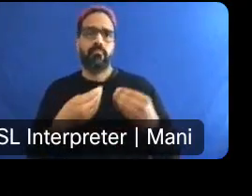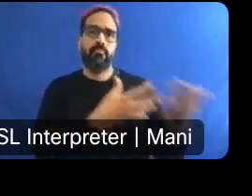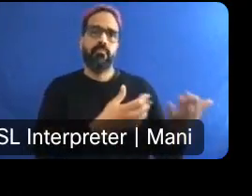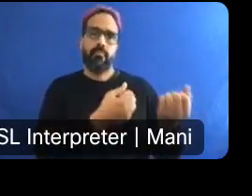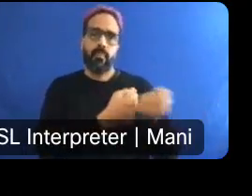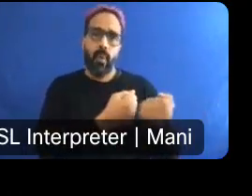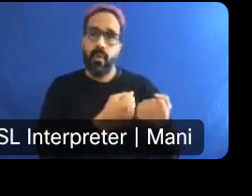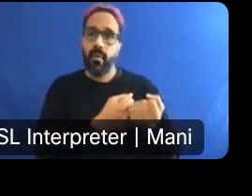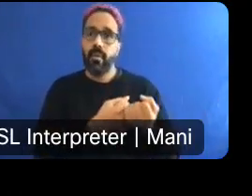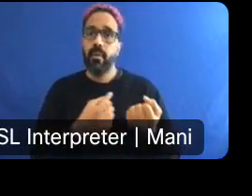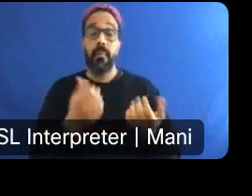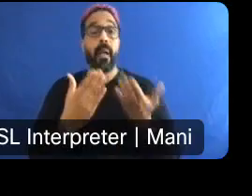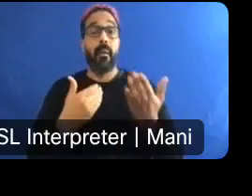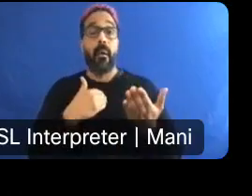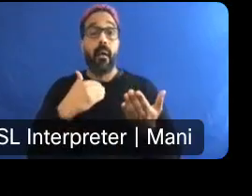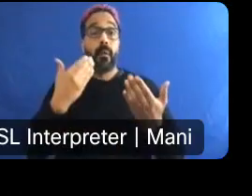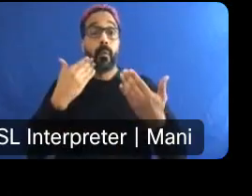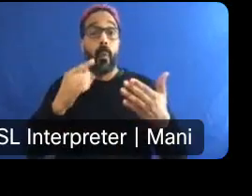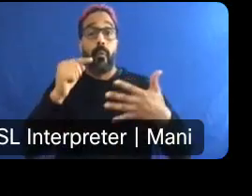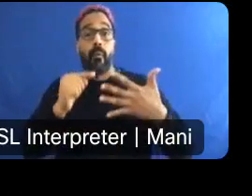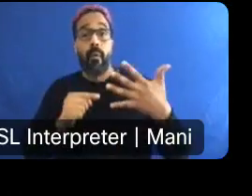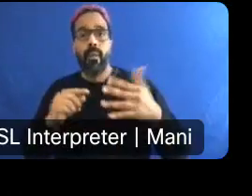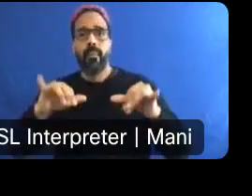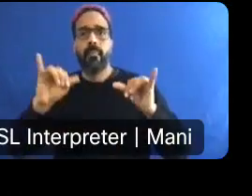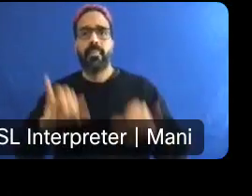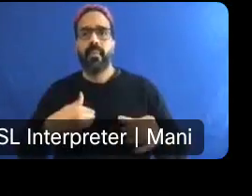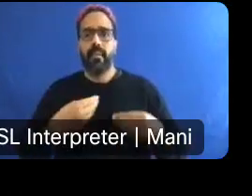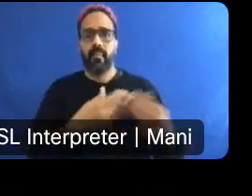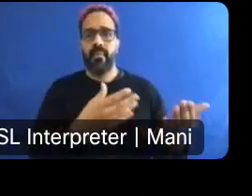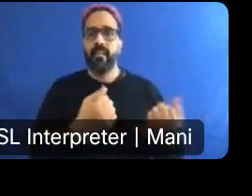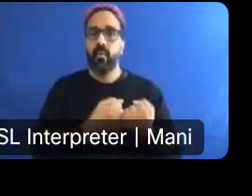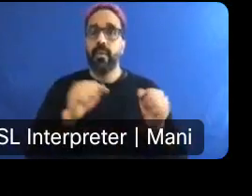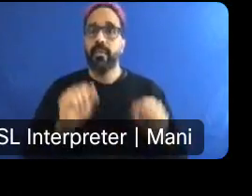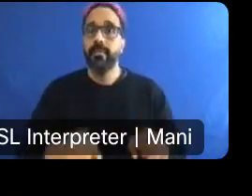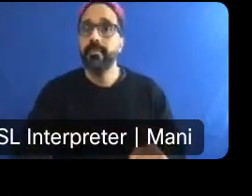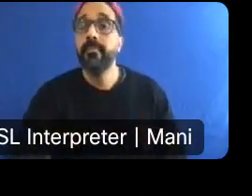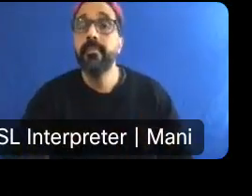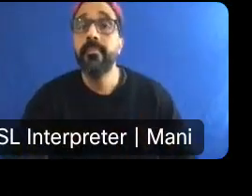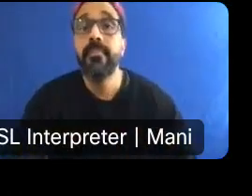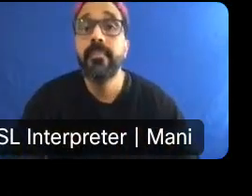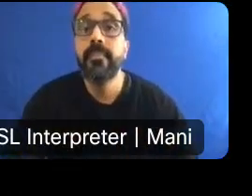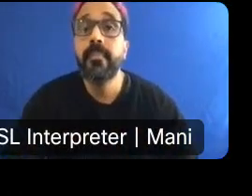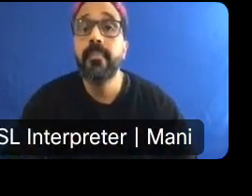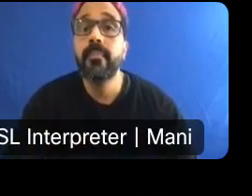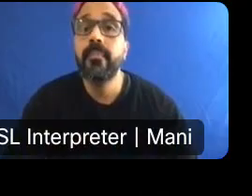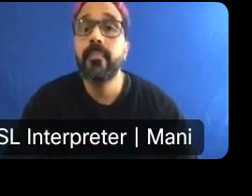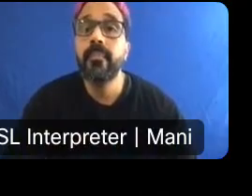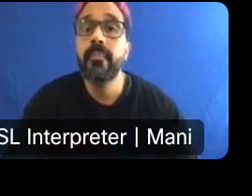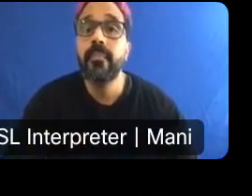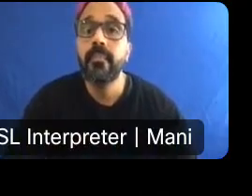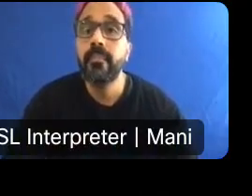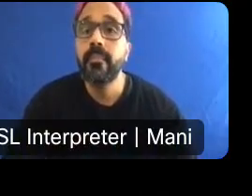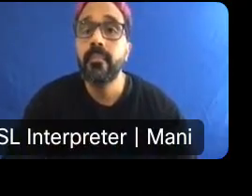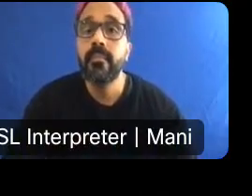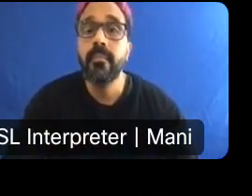everything too. For feedback from staff and survivors, feedback can be given through exit surveys for